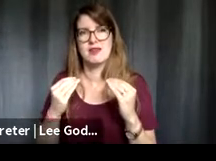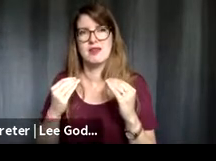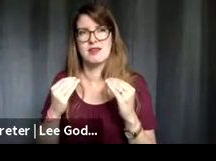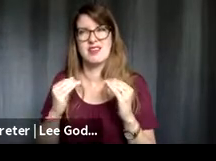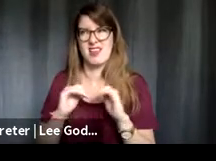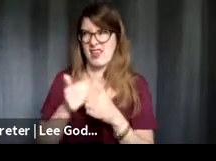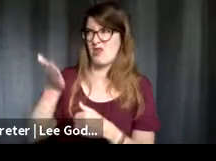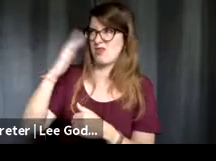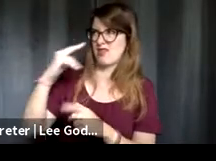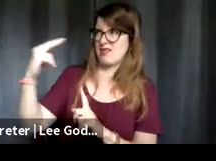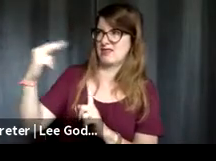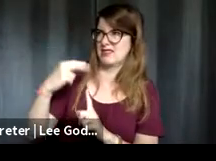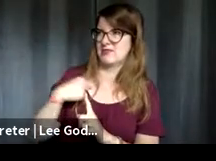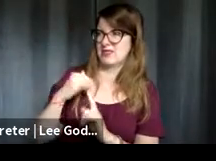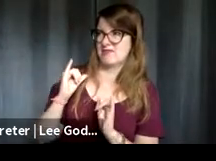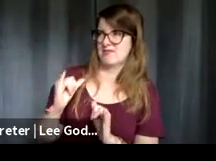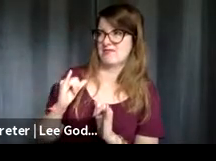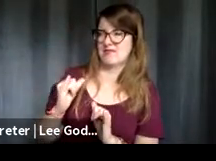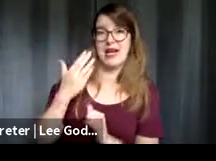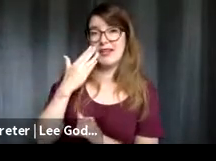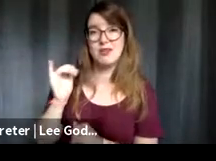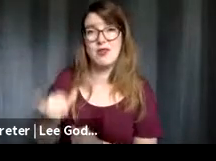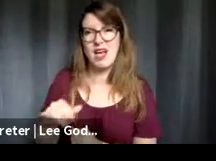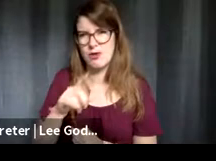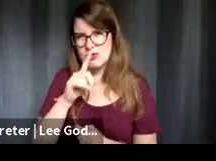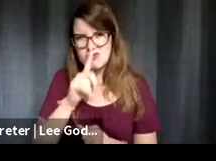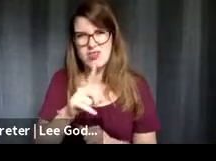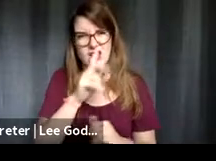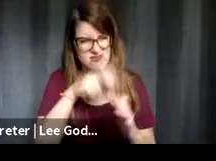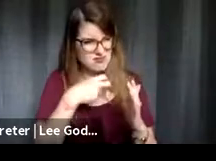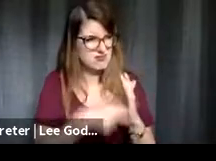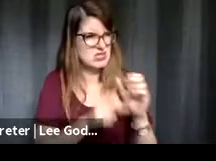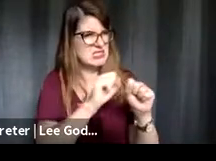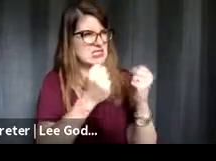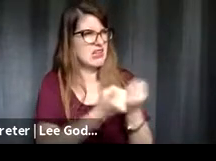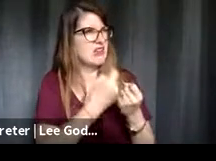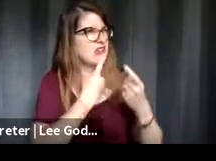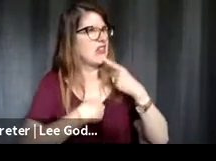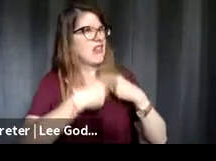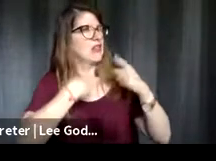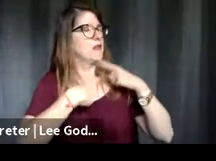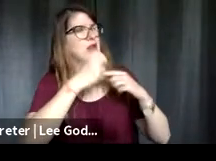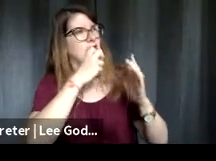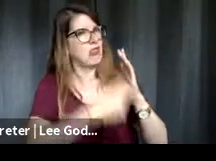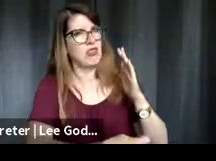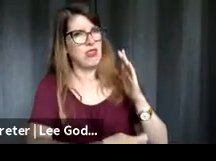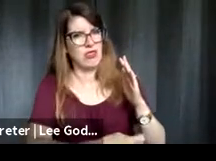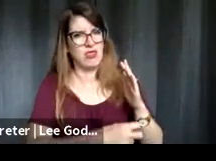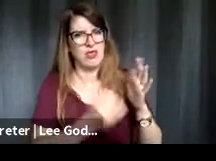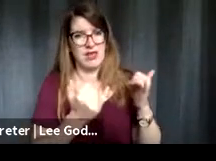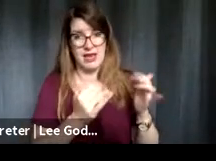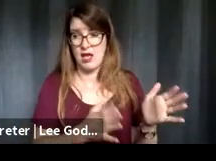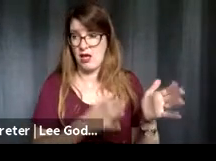essentially how God sees me. I didn't know that. I was wrapped up in what society told me. And being in a